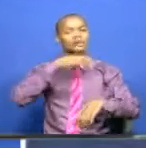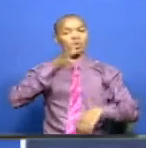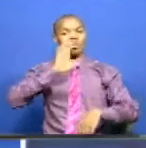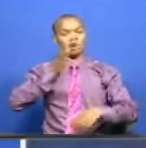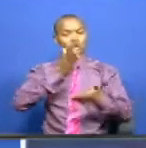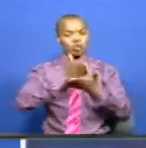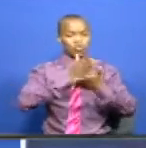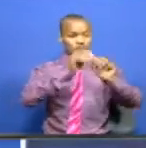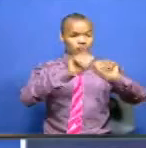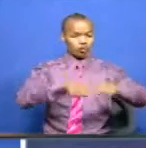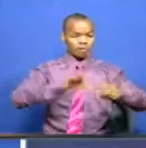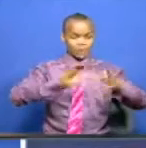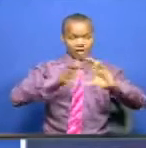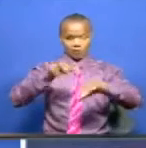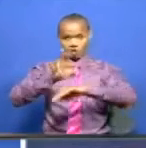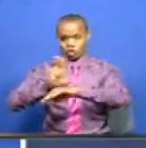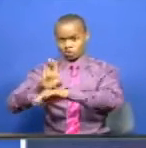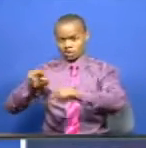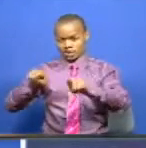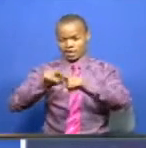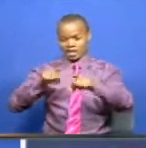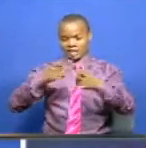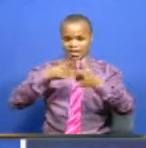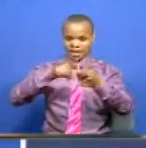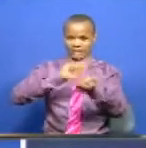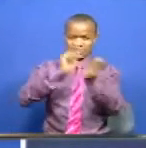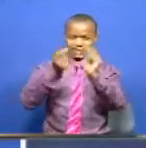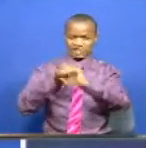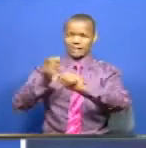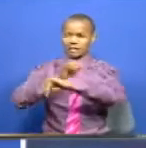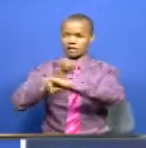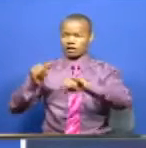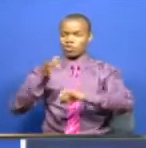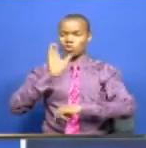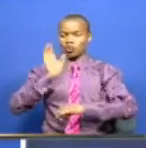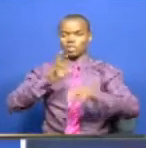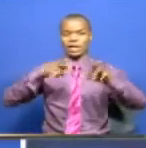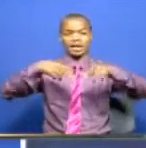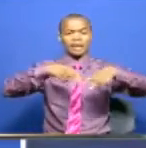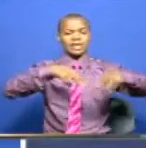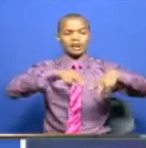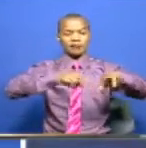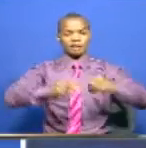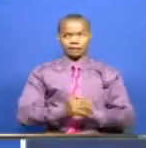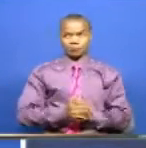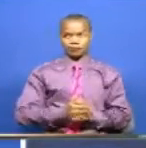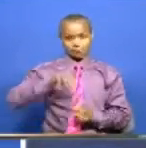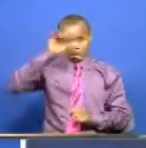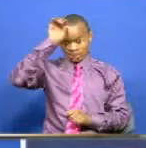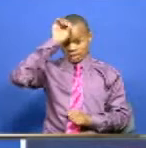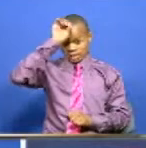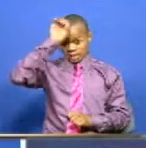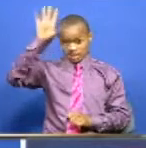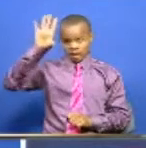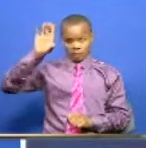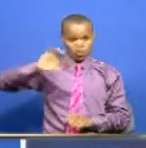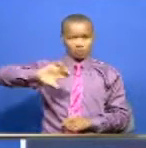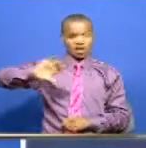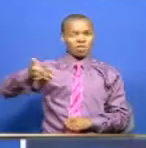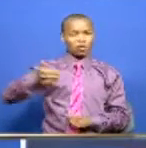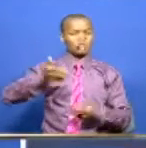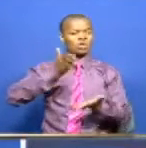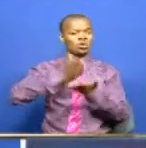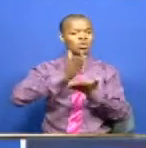it, we have to take it through the stormwater drainage all the way to the river. So Kiambu County has been very, very helpful